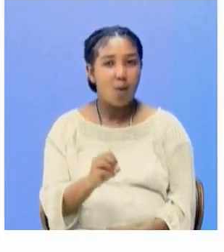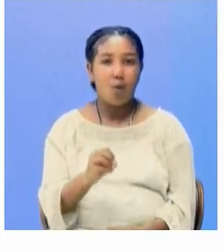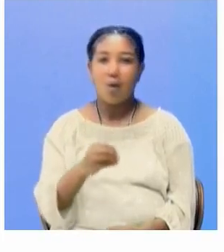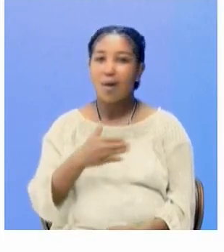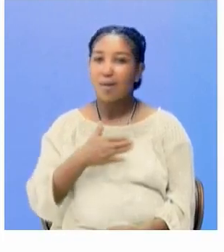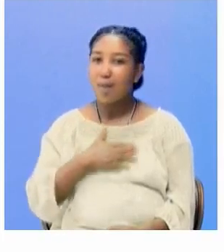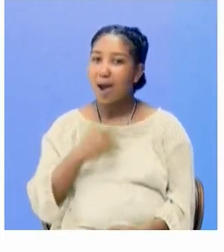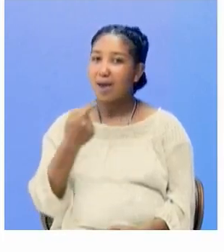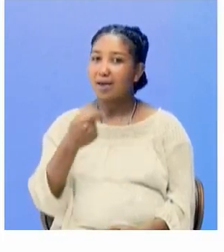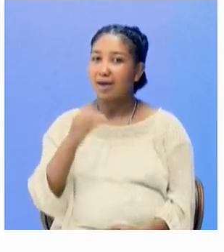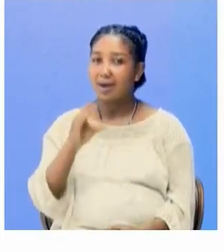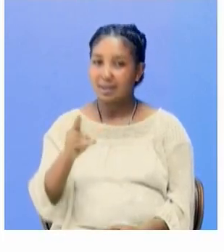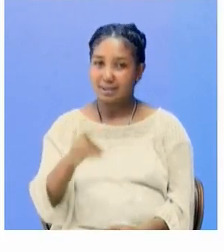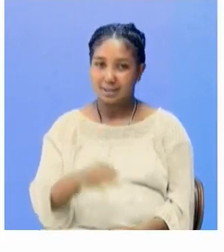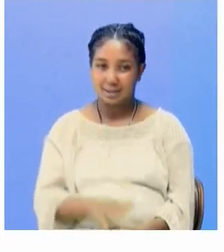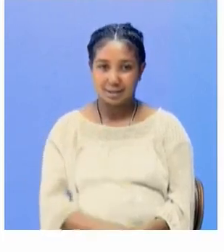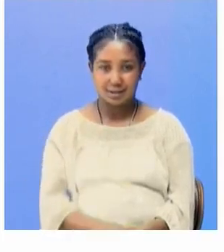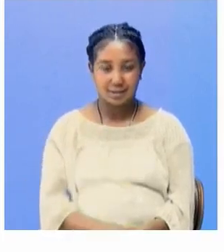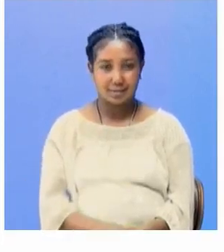my God.